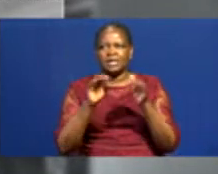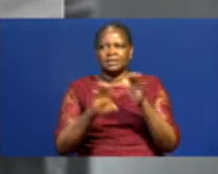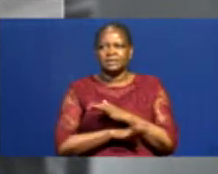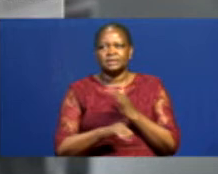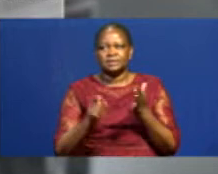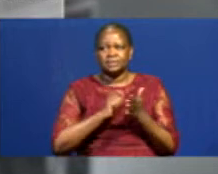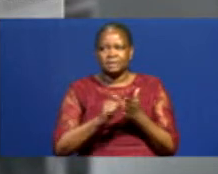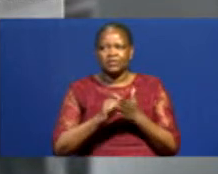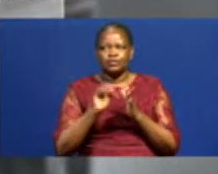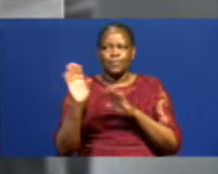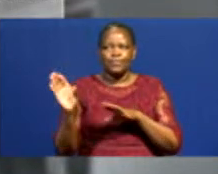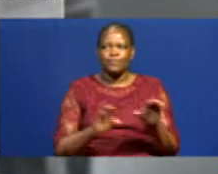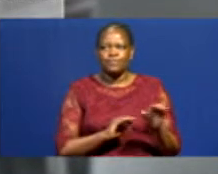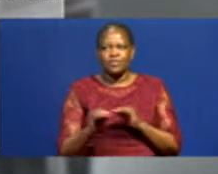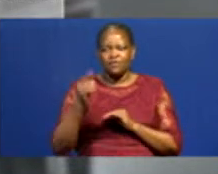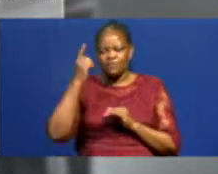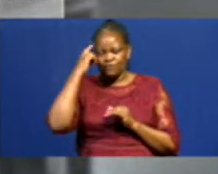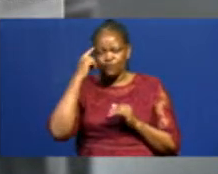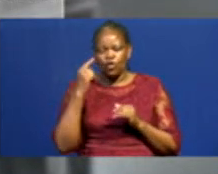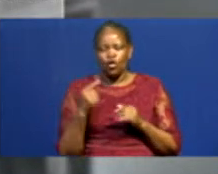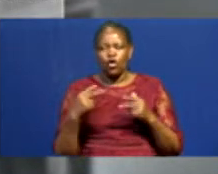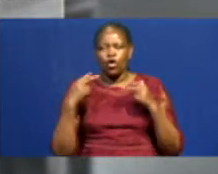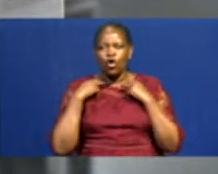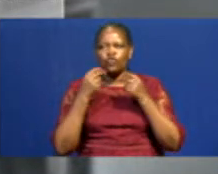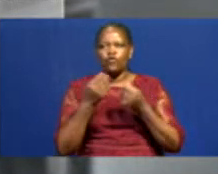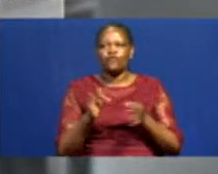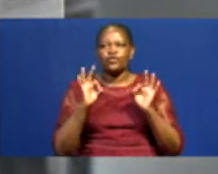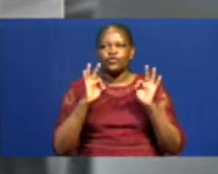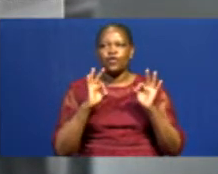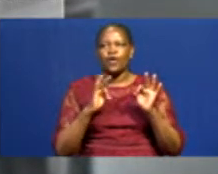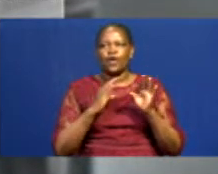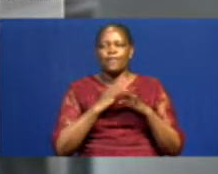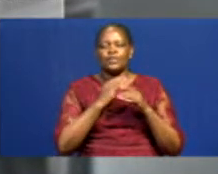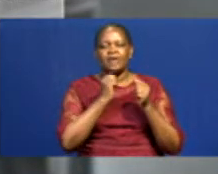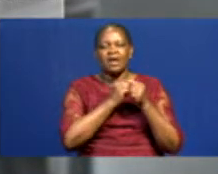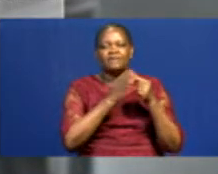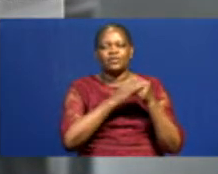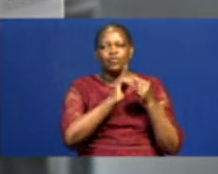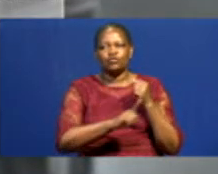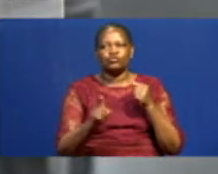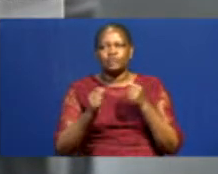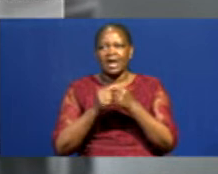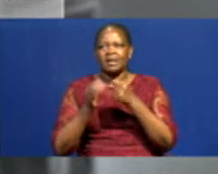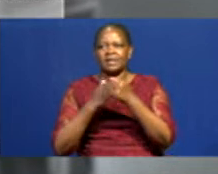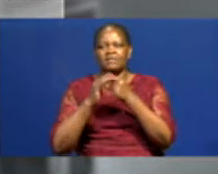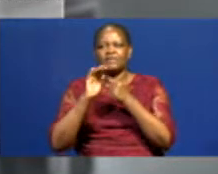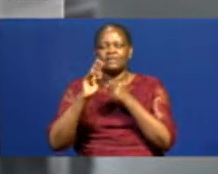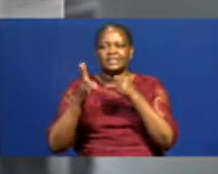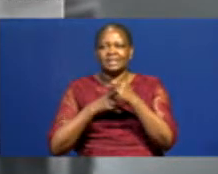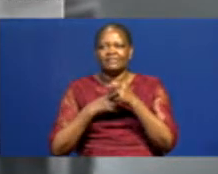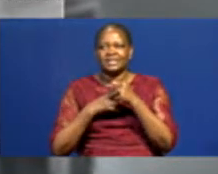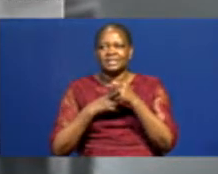the movement for colonial freedom between 1951 and 1957.